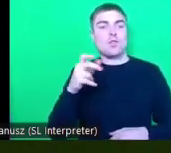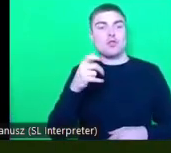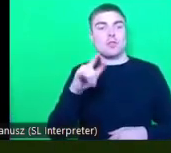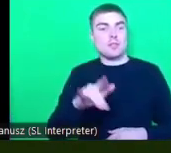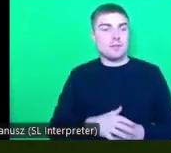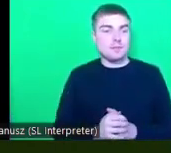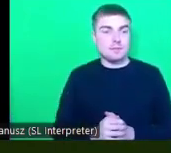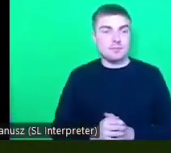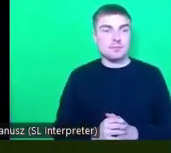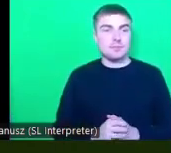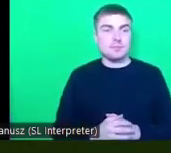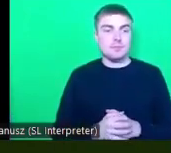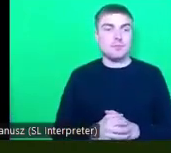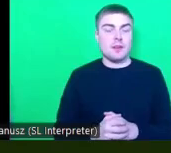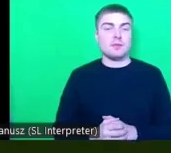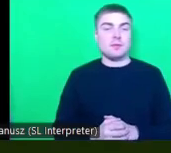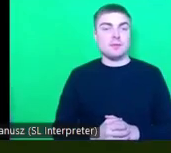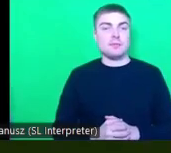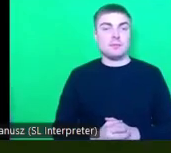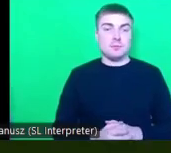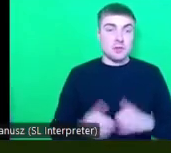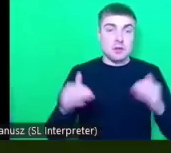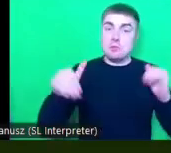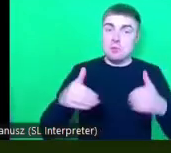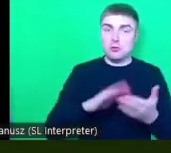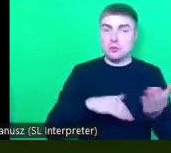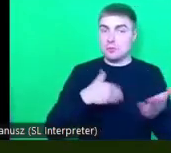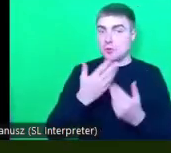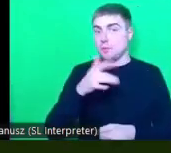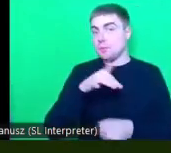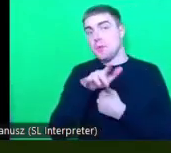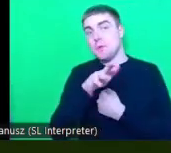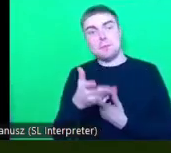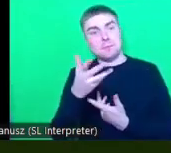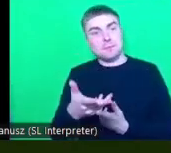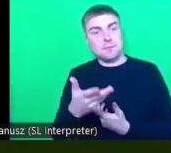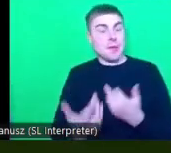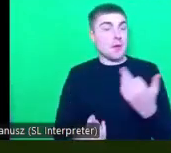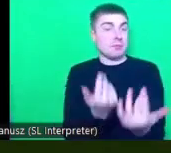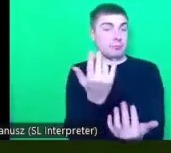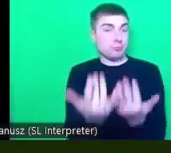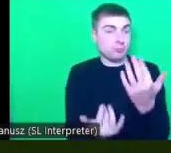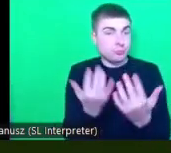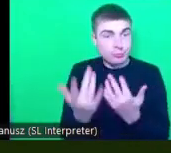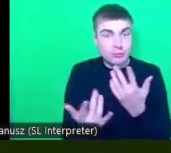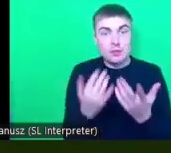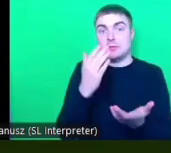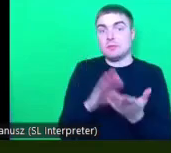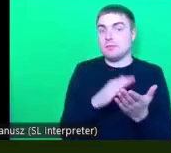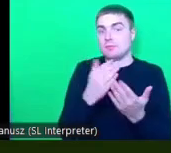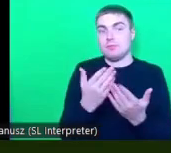density of the prey population, or by indirect effects that change the behavior, how prey move in the